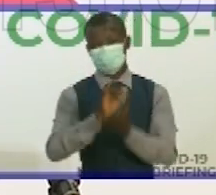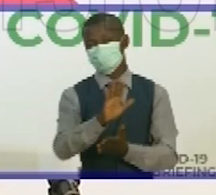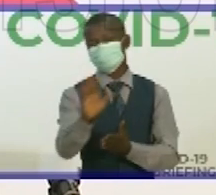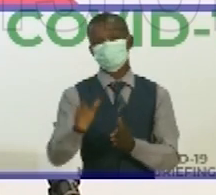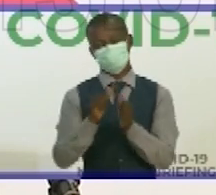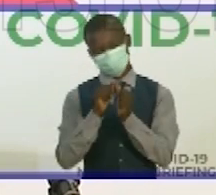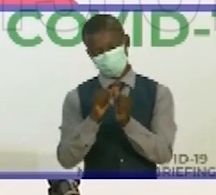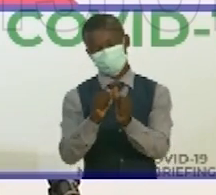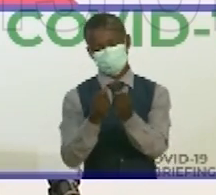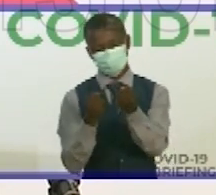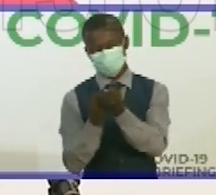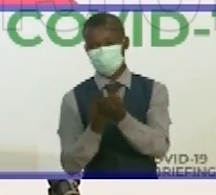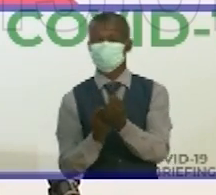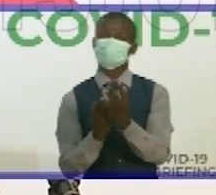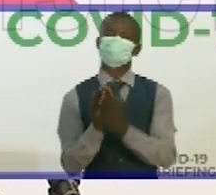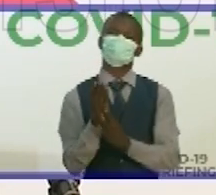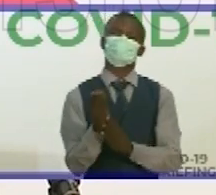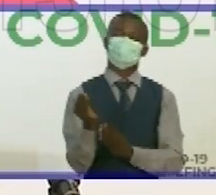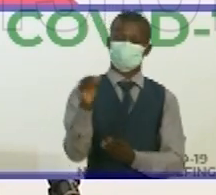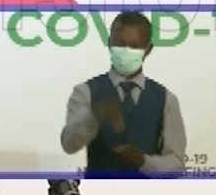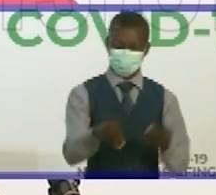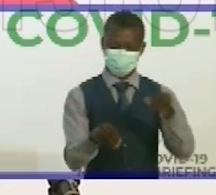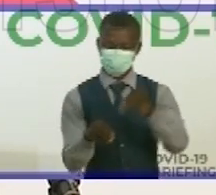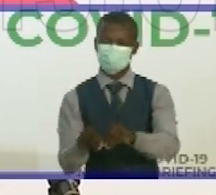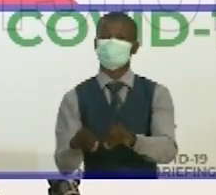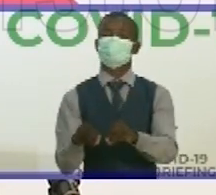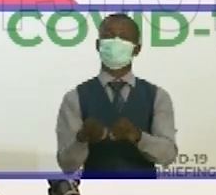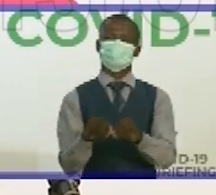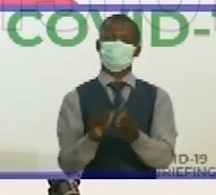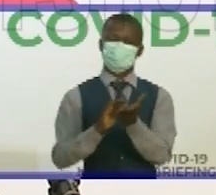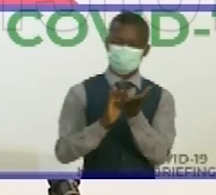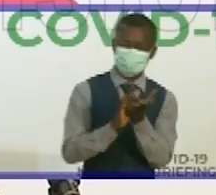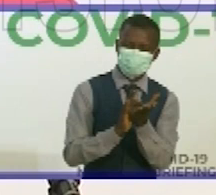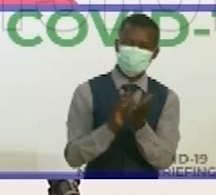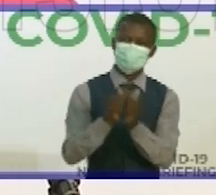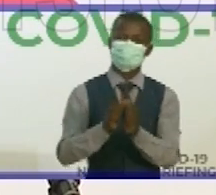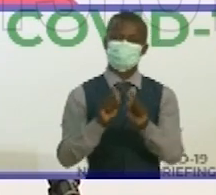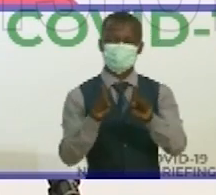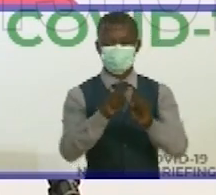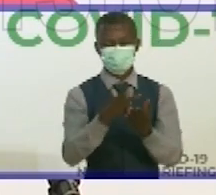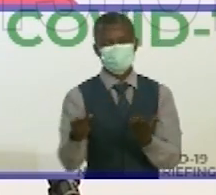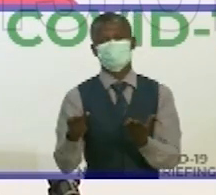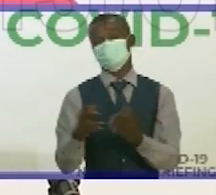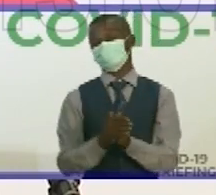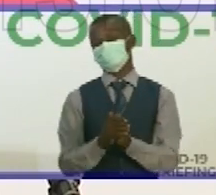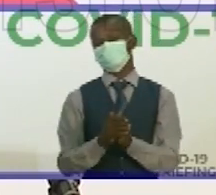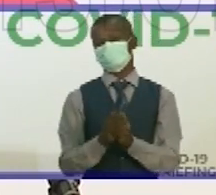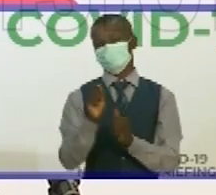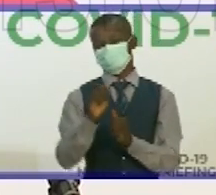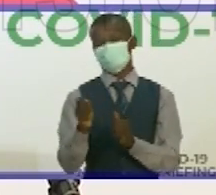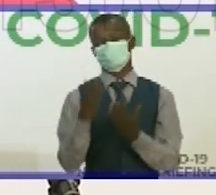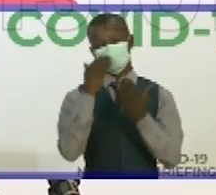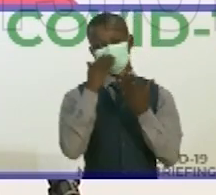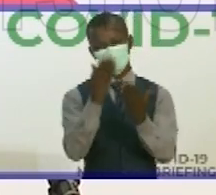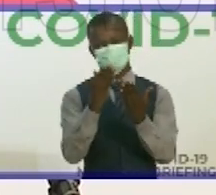through donation of medicines and equipment. In this regard, we thank India,